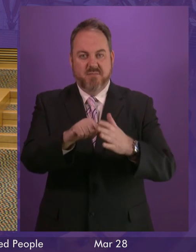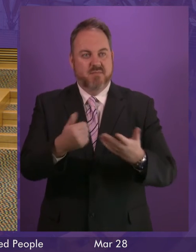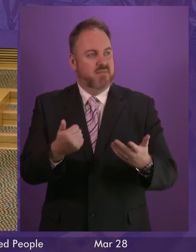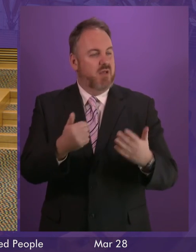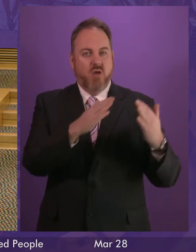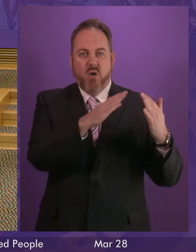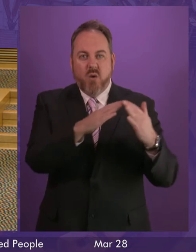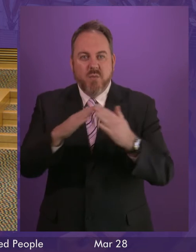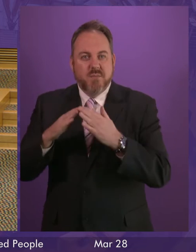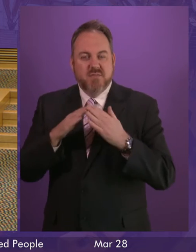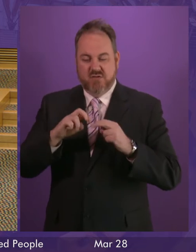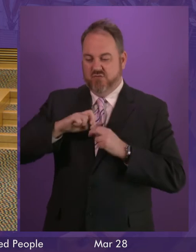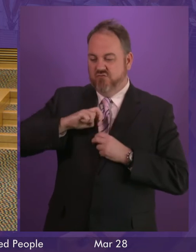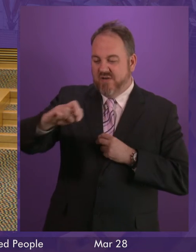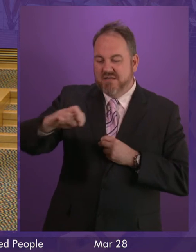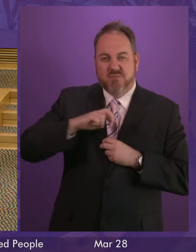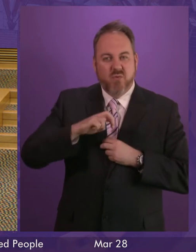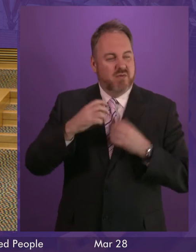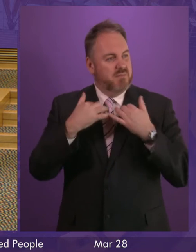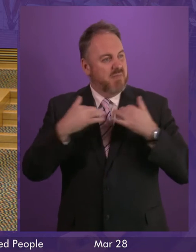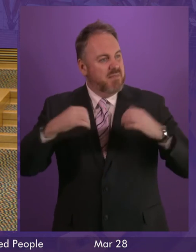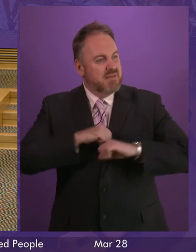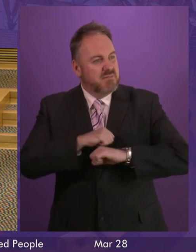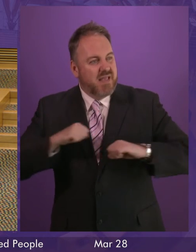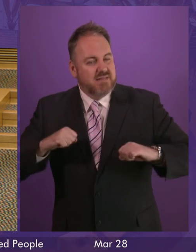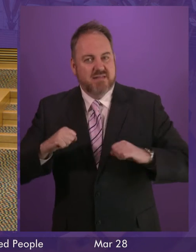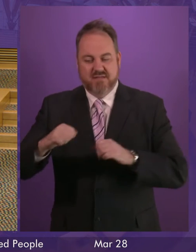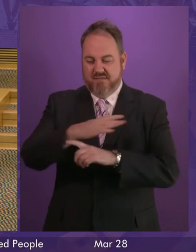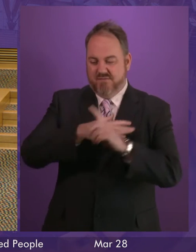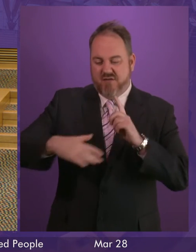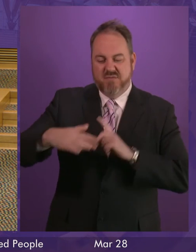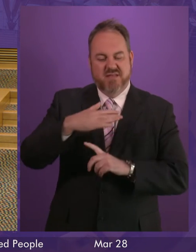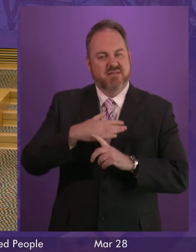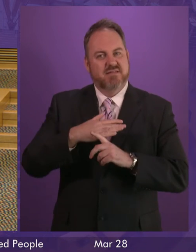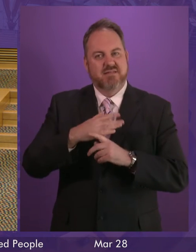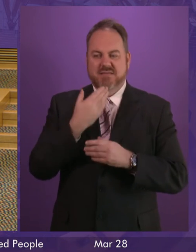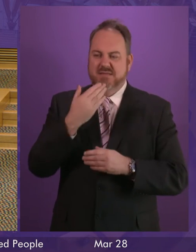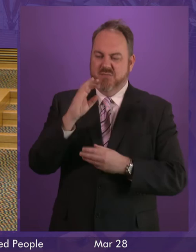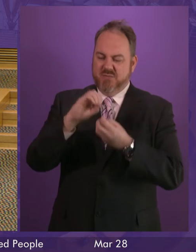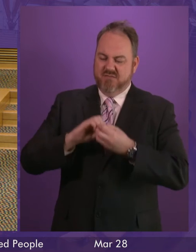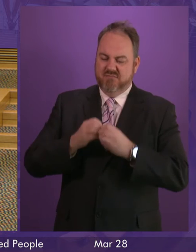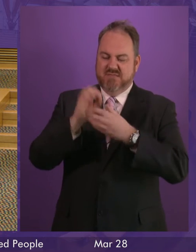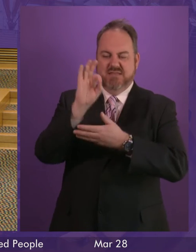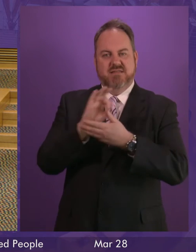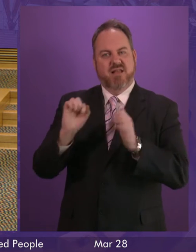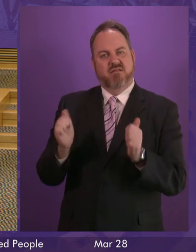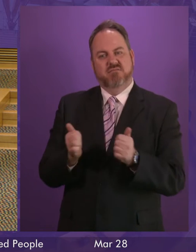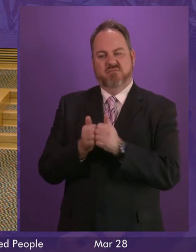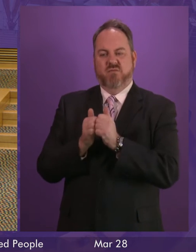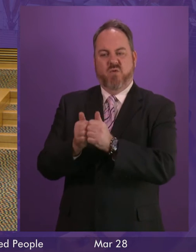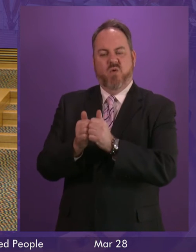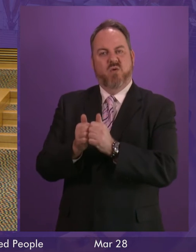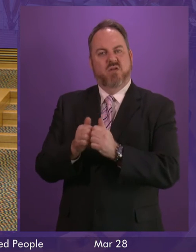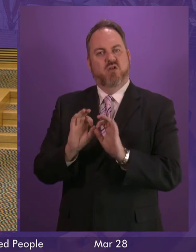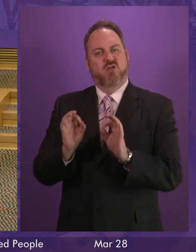transport, workplaces, public services and our local environments are all too often designed or operate in ways that can exclude disabled